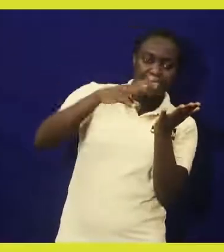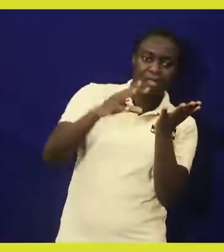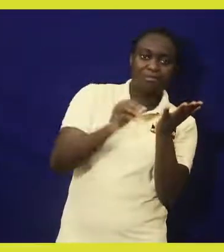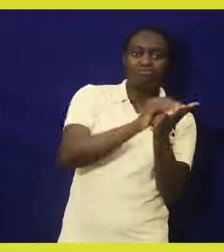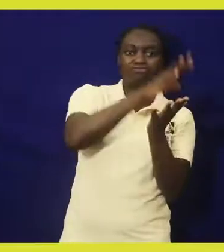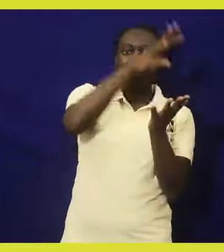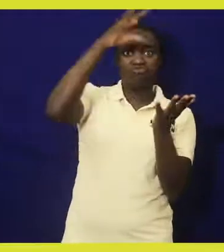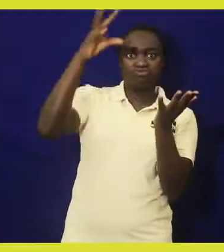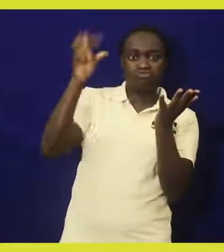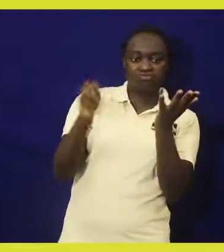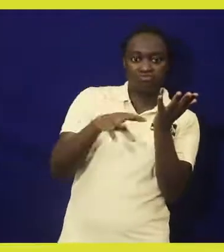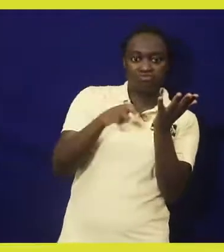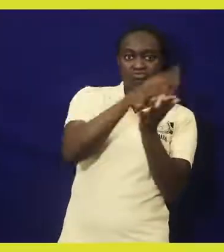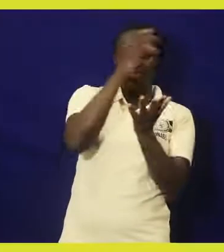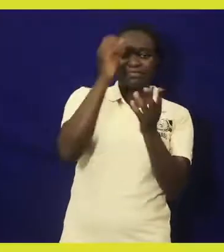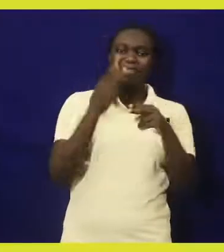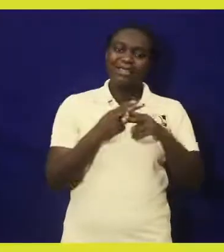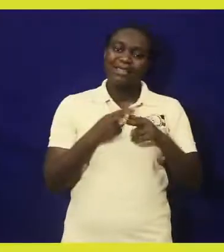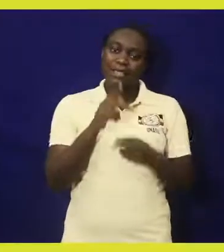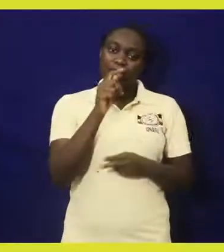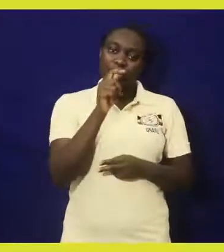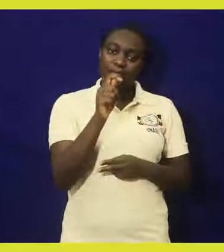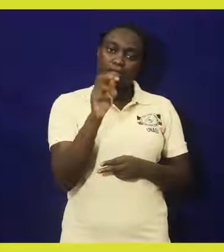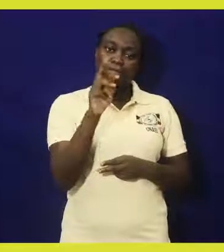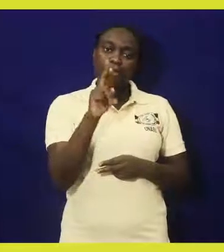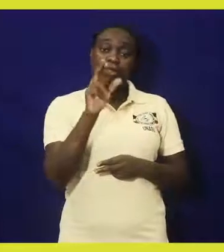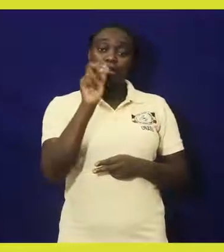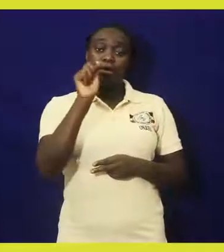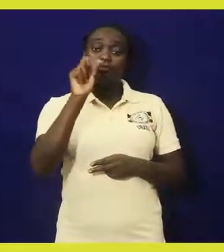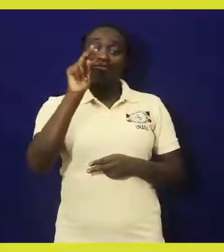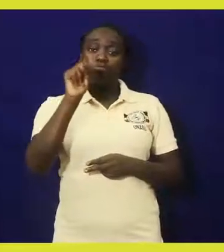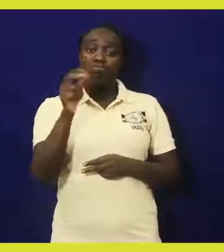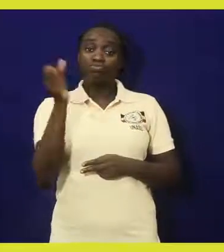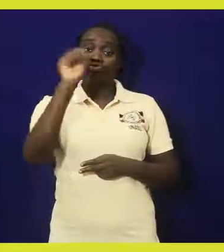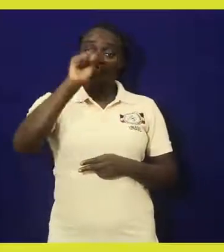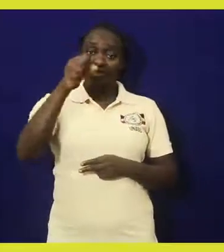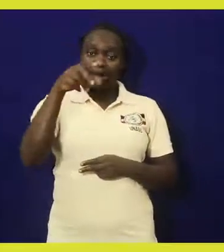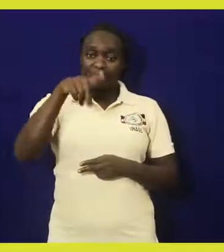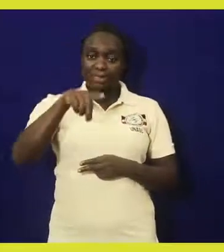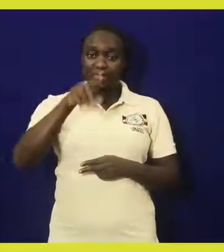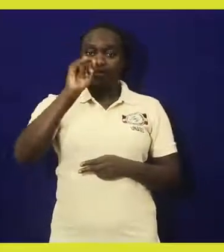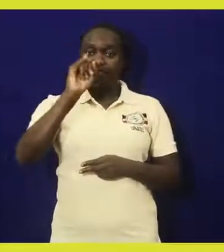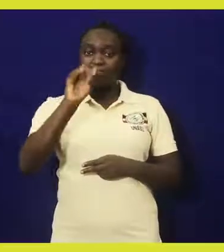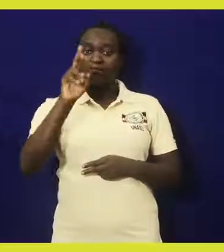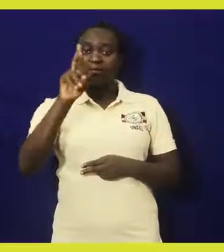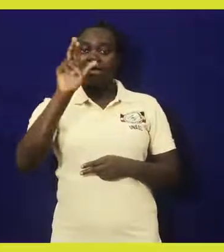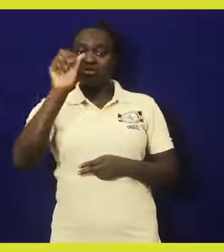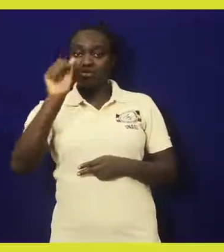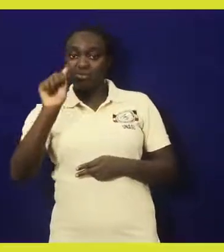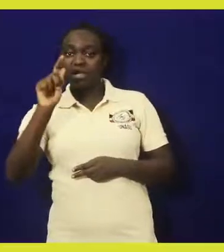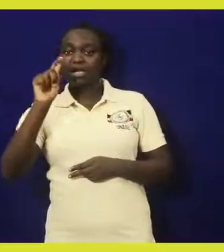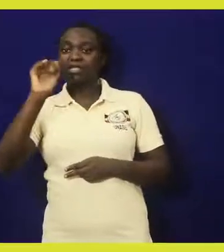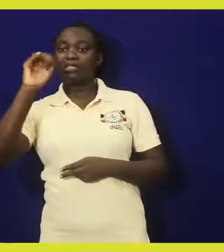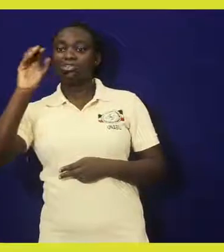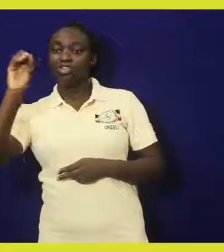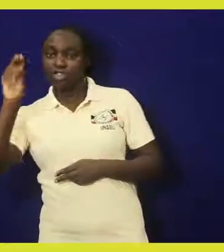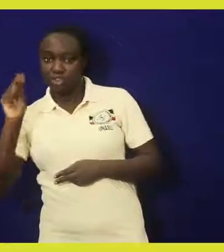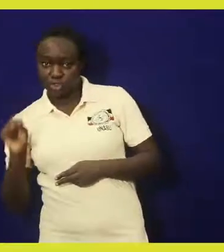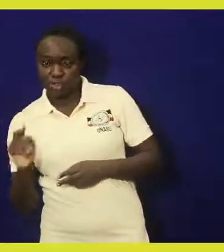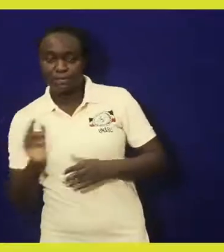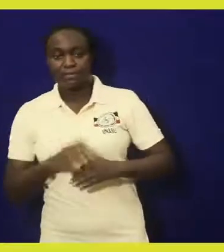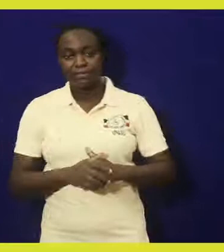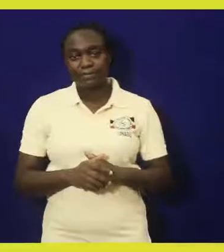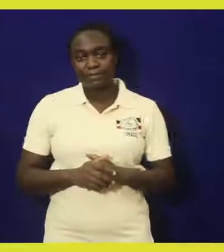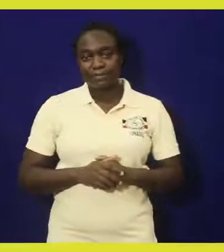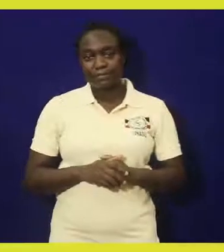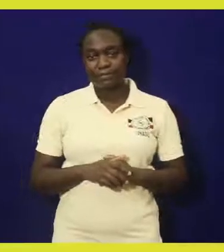Our friends of the sign language are still getting their word. Transpiration.